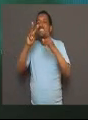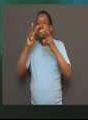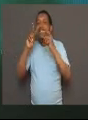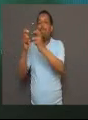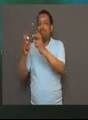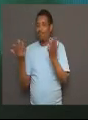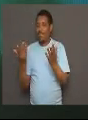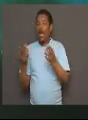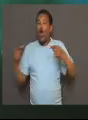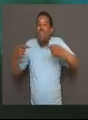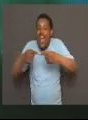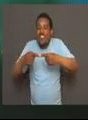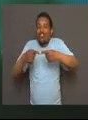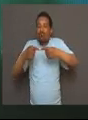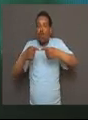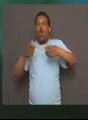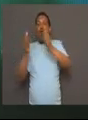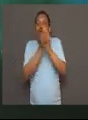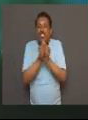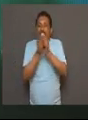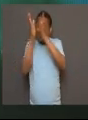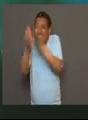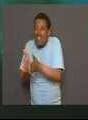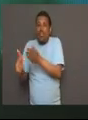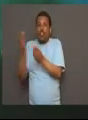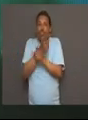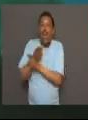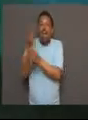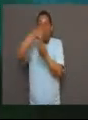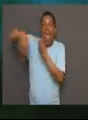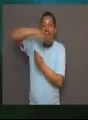a specific geographic area.